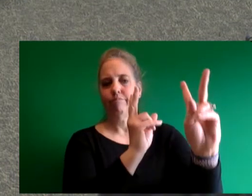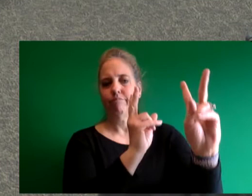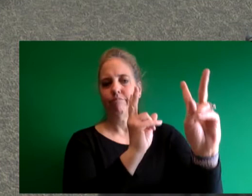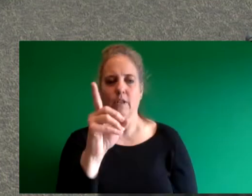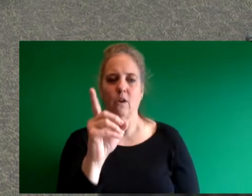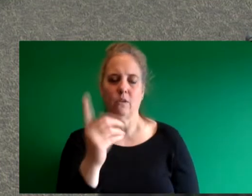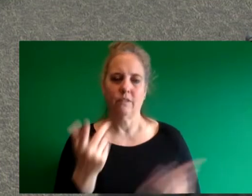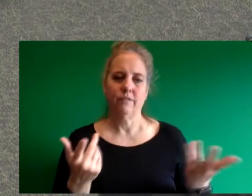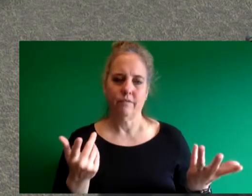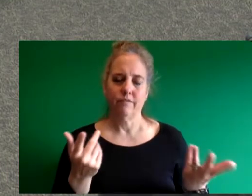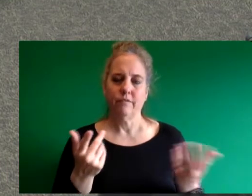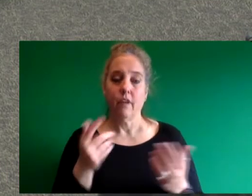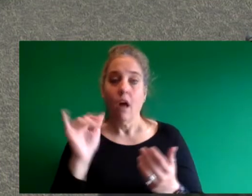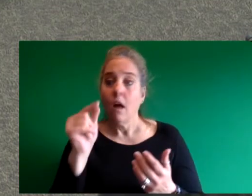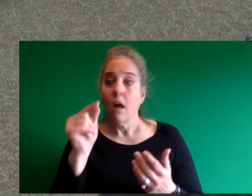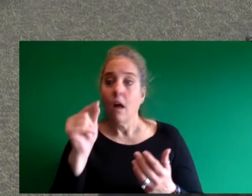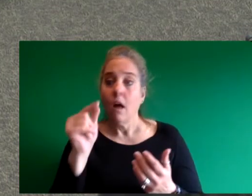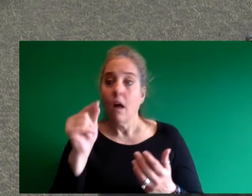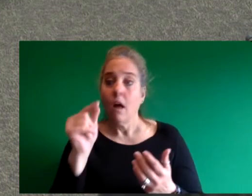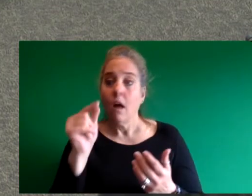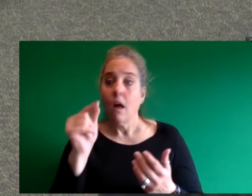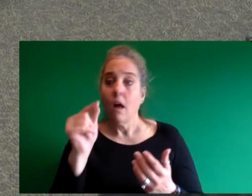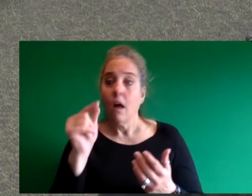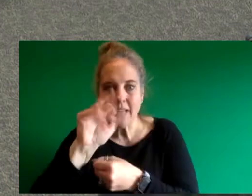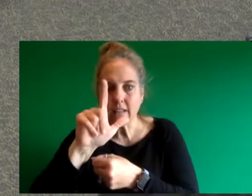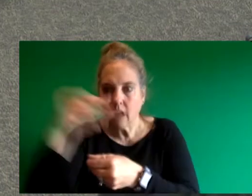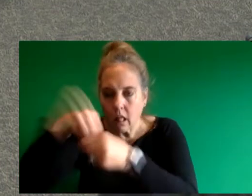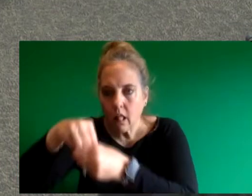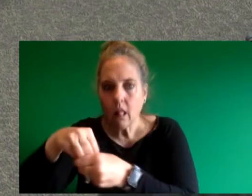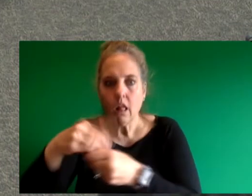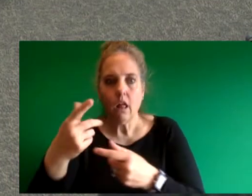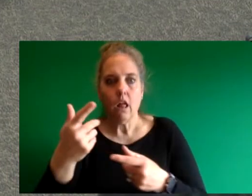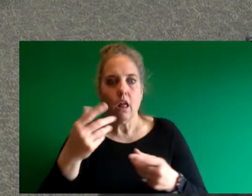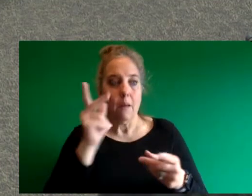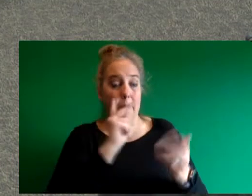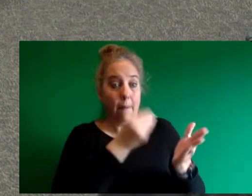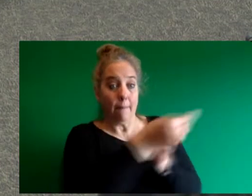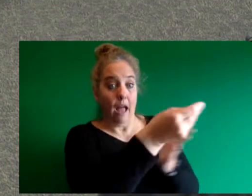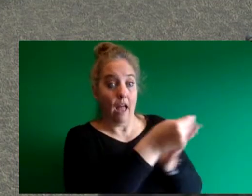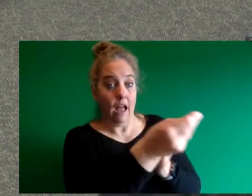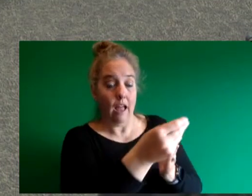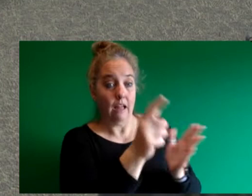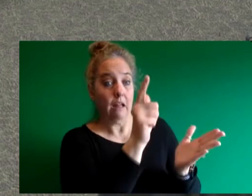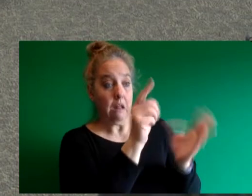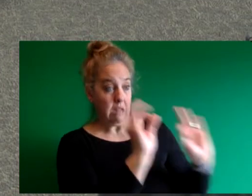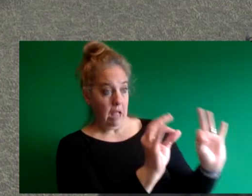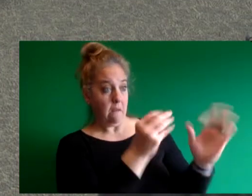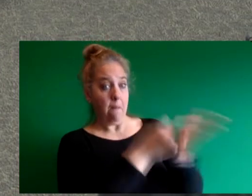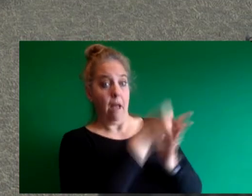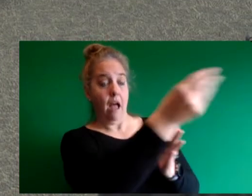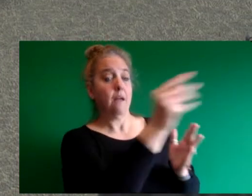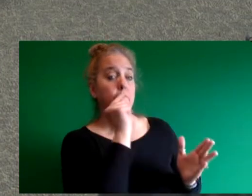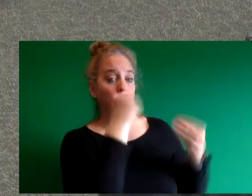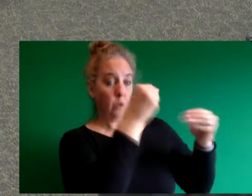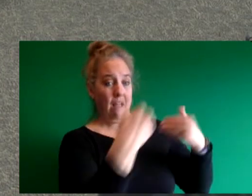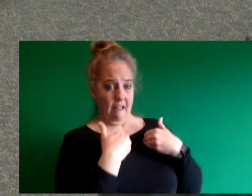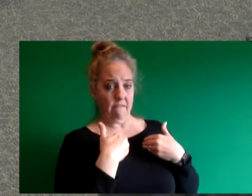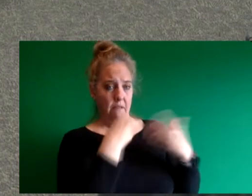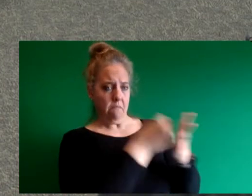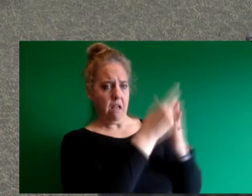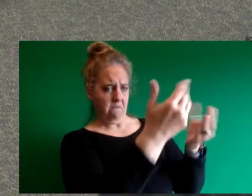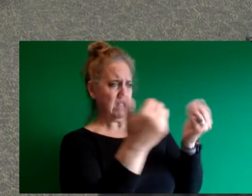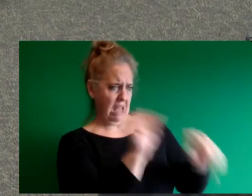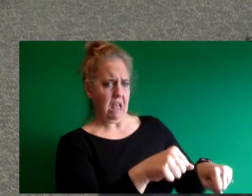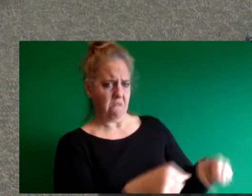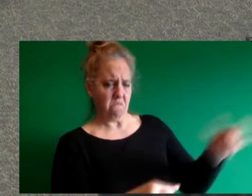marijuana dispensaries and while people may purchase that legally, we also know that there's still an illicit market for marijuana, and we know that